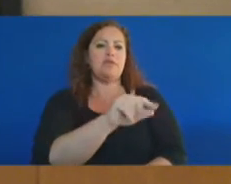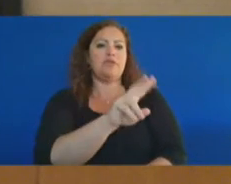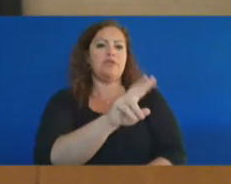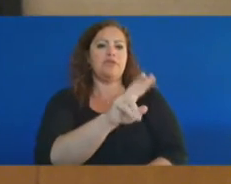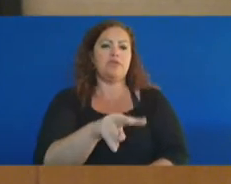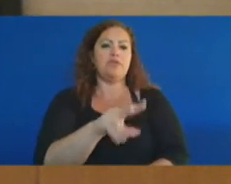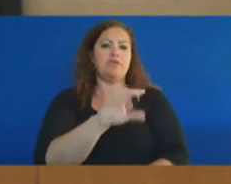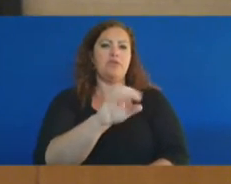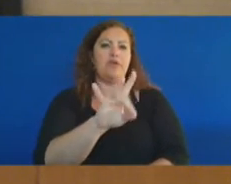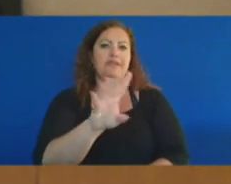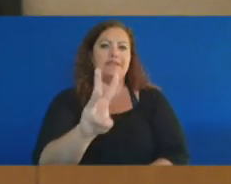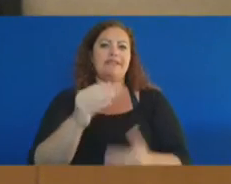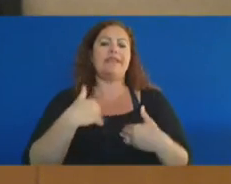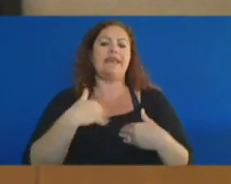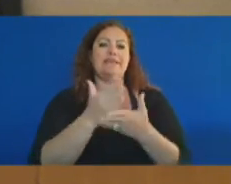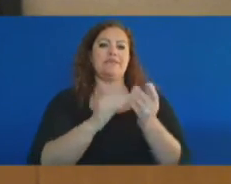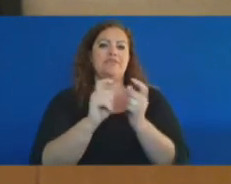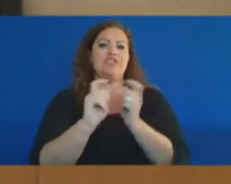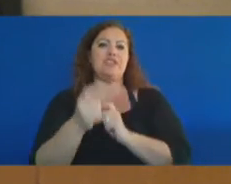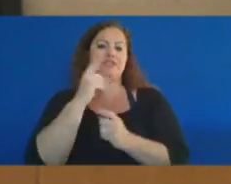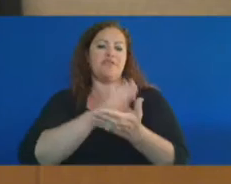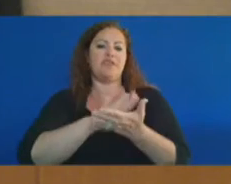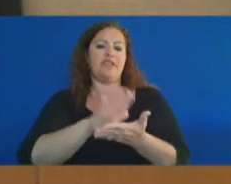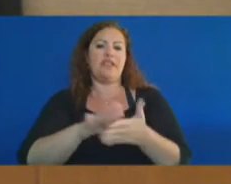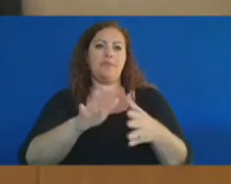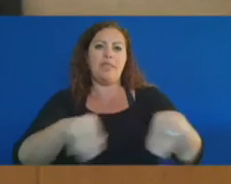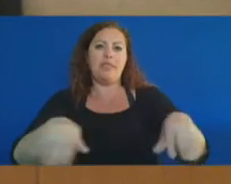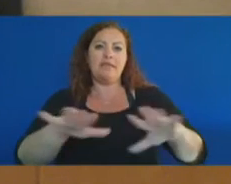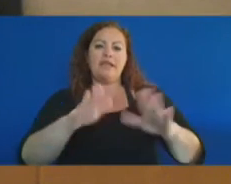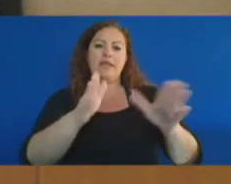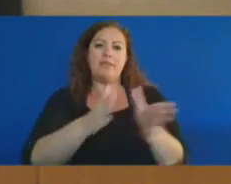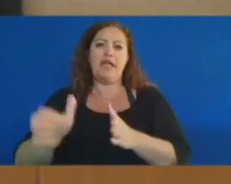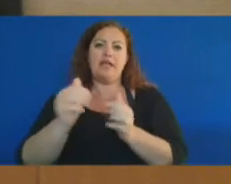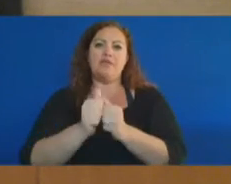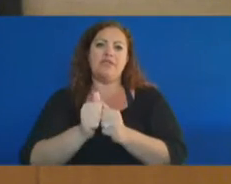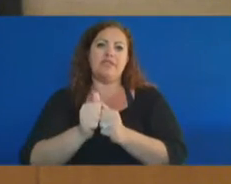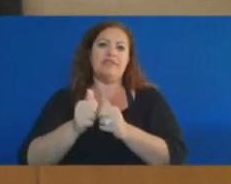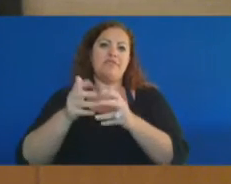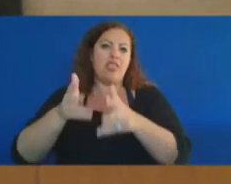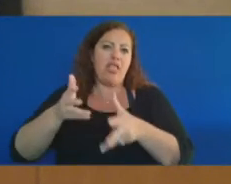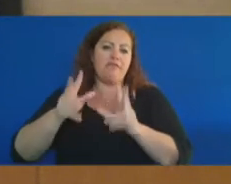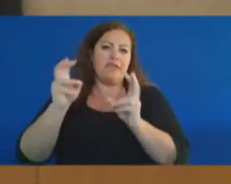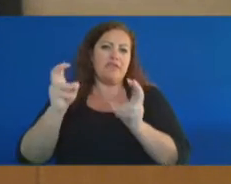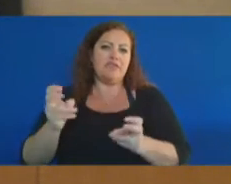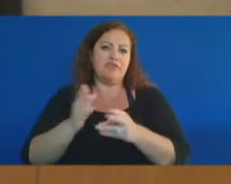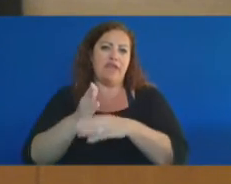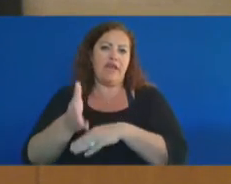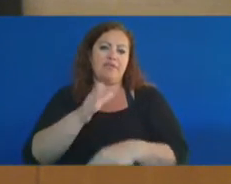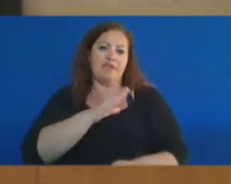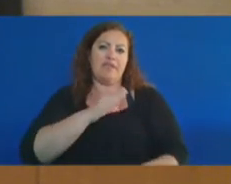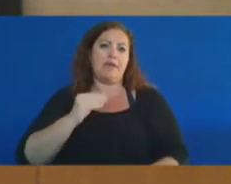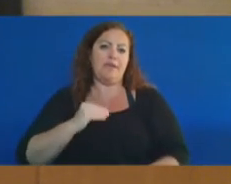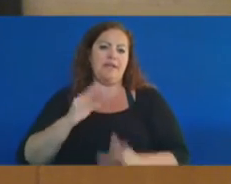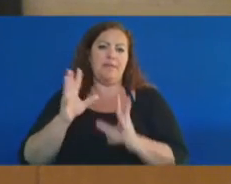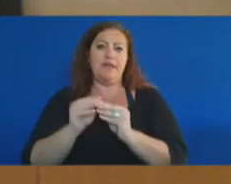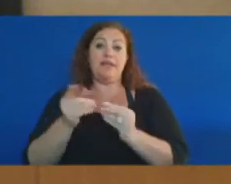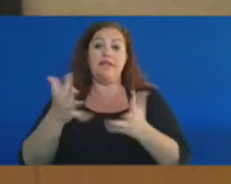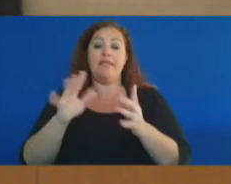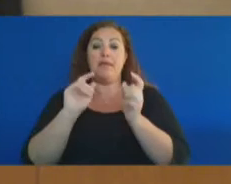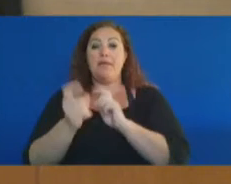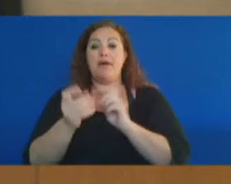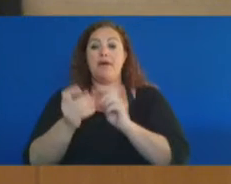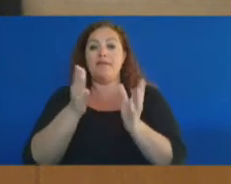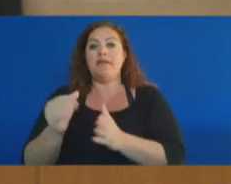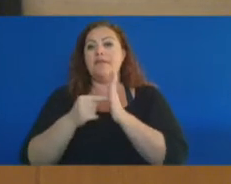changes just to clean up some of the site plan and outstanding issues uh following the zoning committee meeting uh they did modify the plan and they're just showing